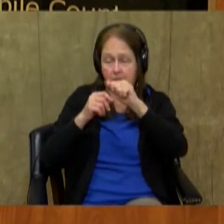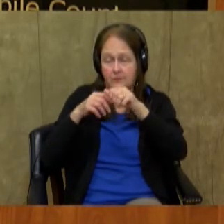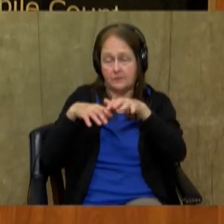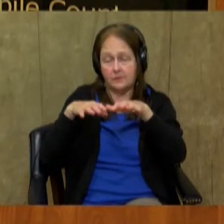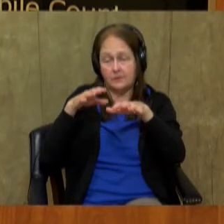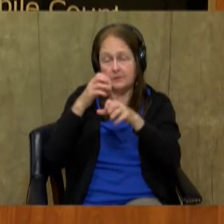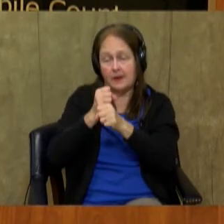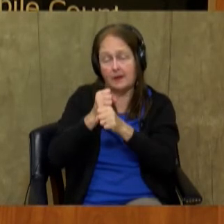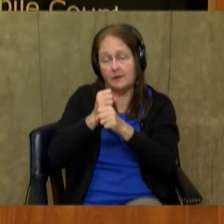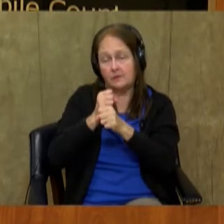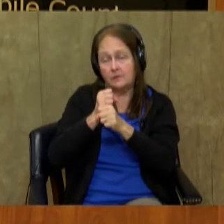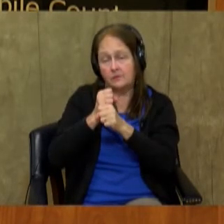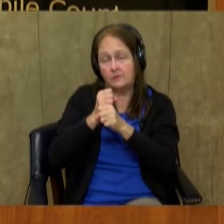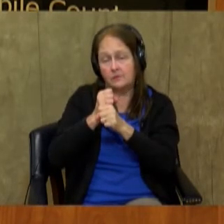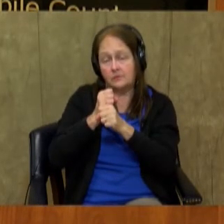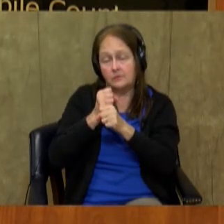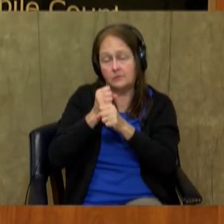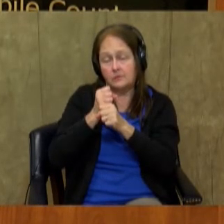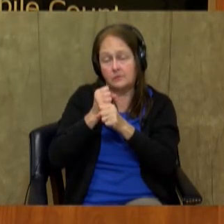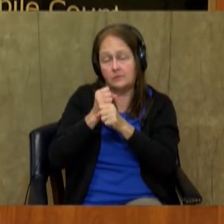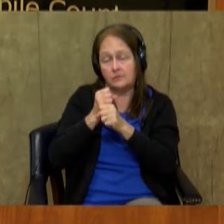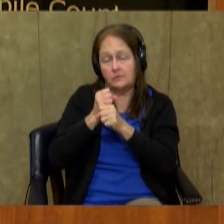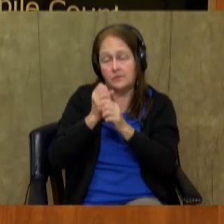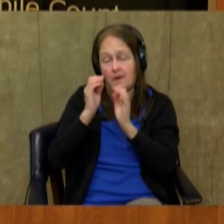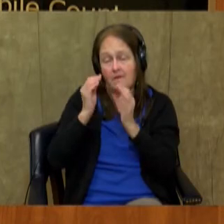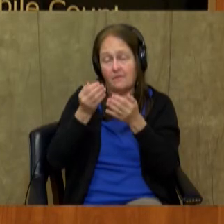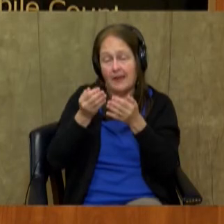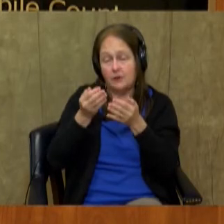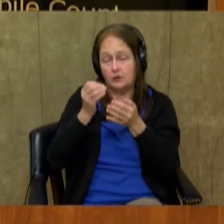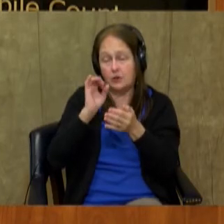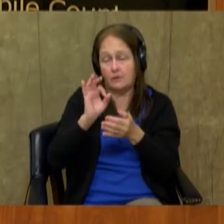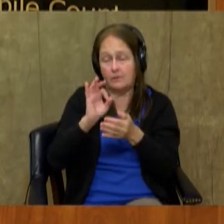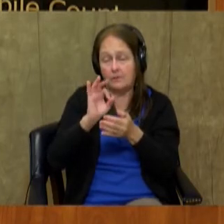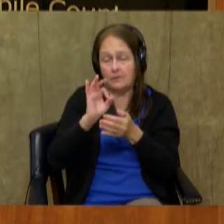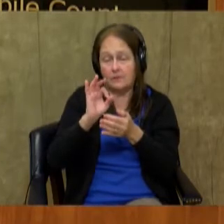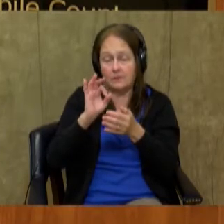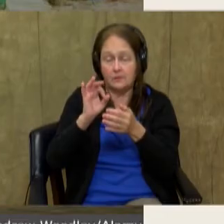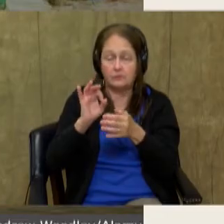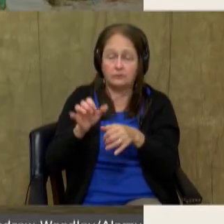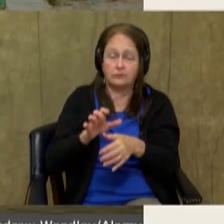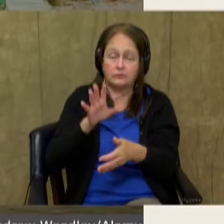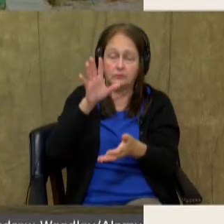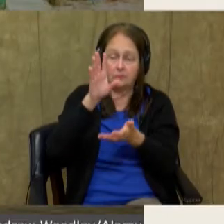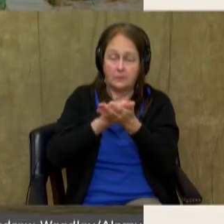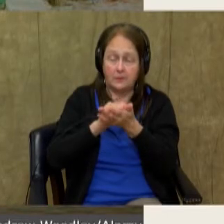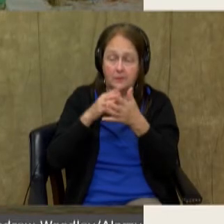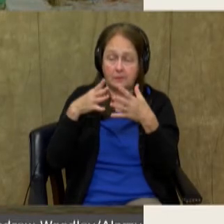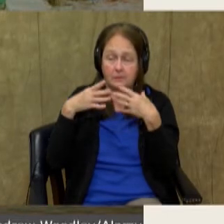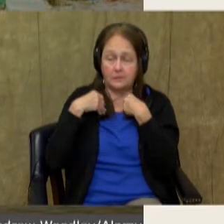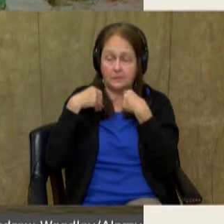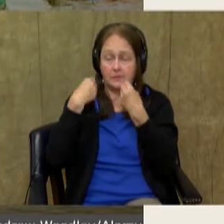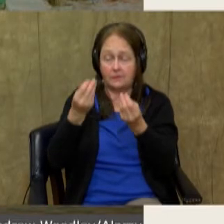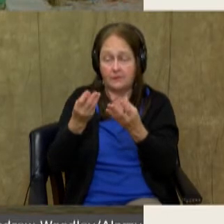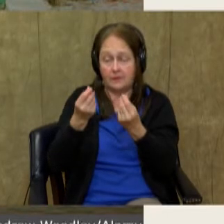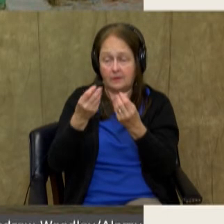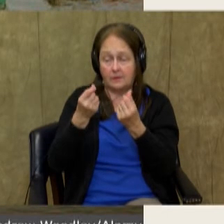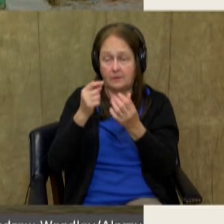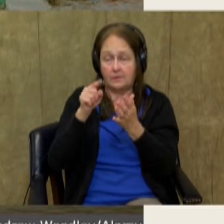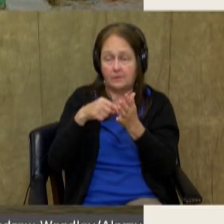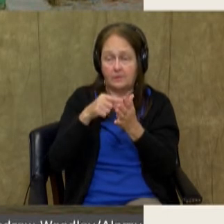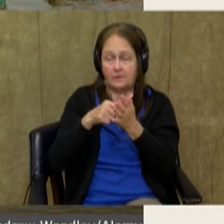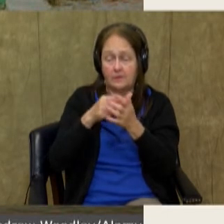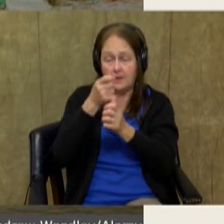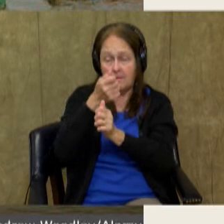of their environment through necessity as well. They have really adapted to what the land has given them. This is